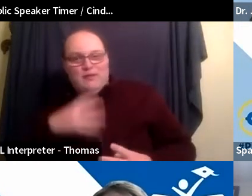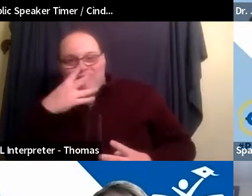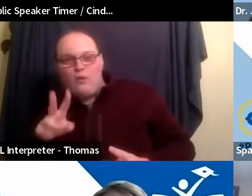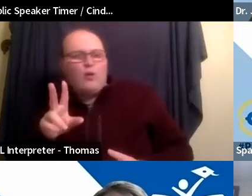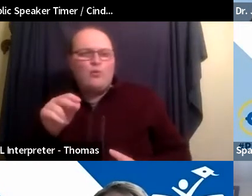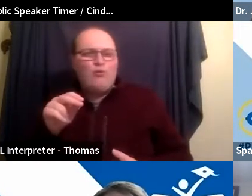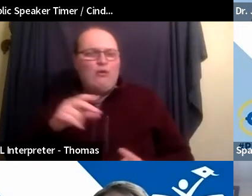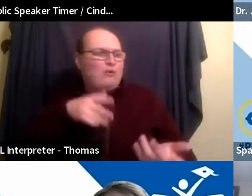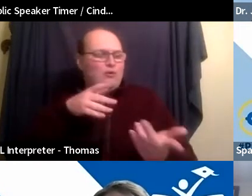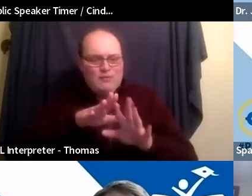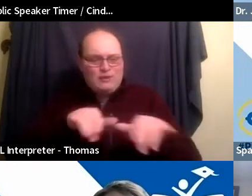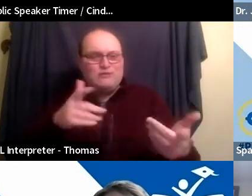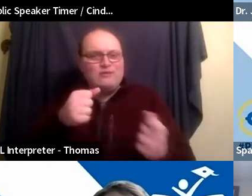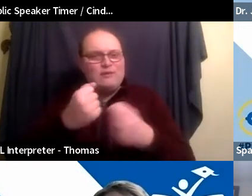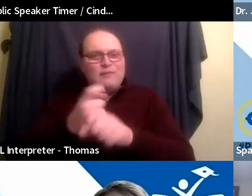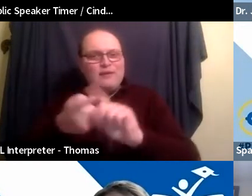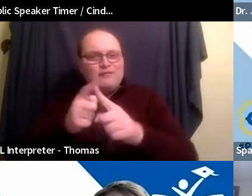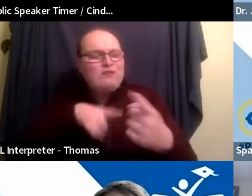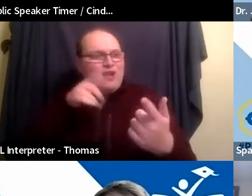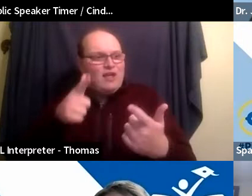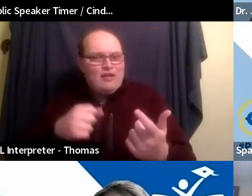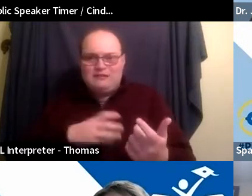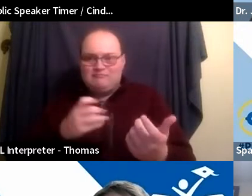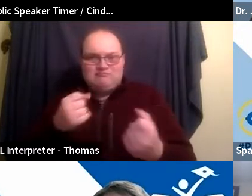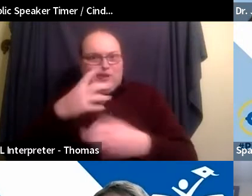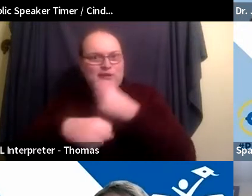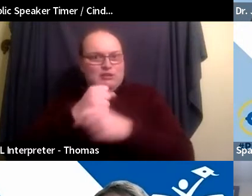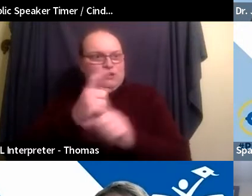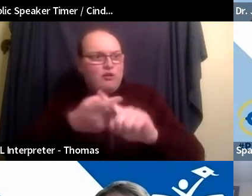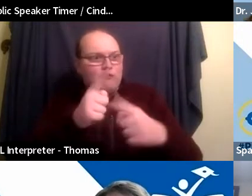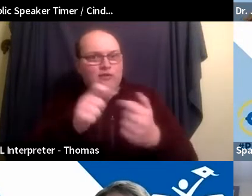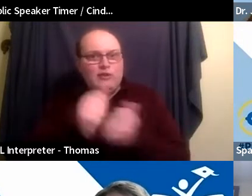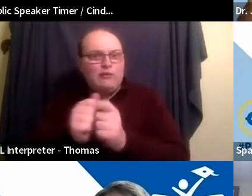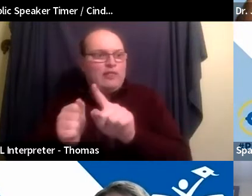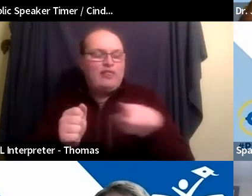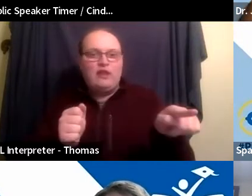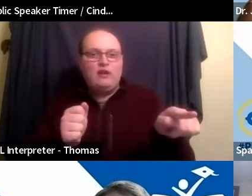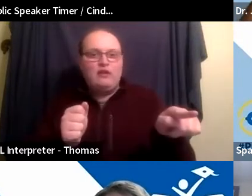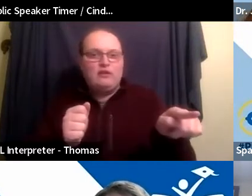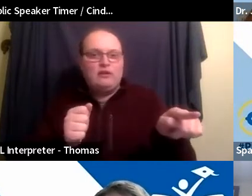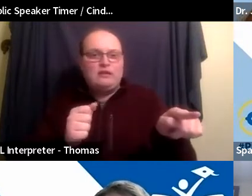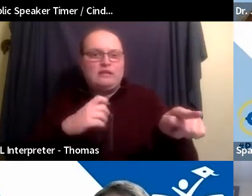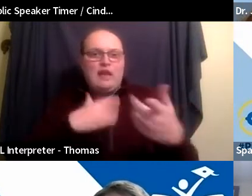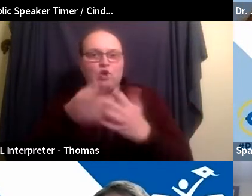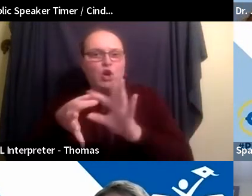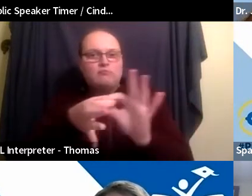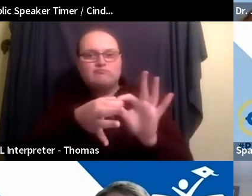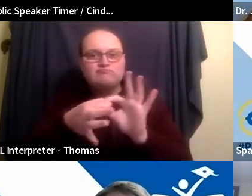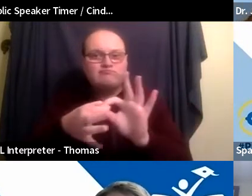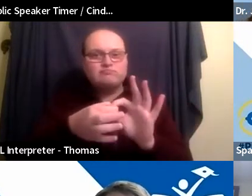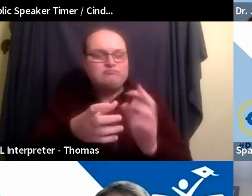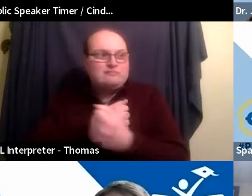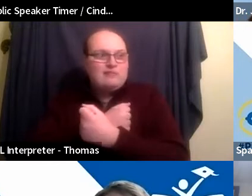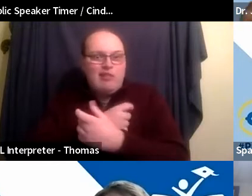that have, you know, that they have been with for as long as they've lived. They have expressed to me the joy that they love learning